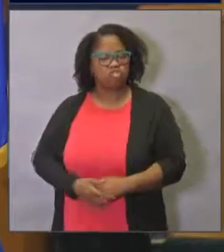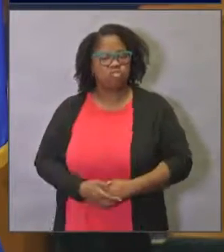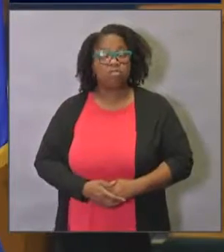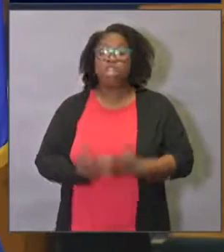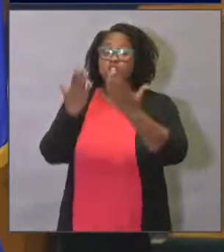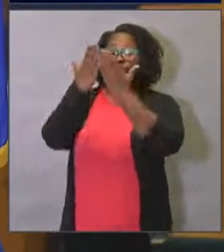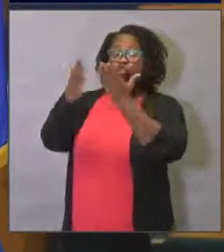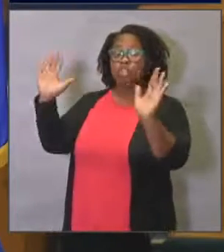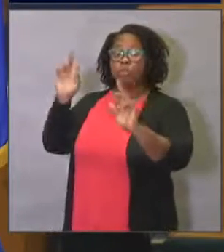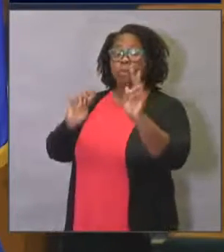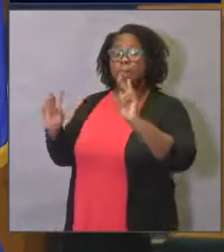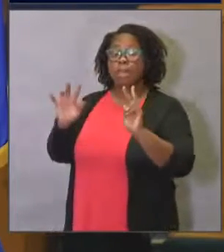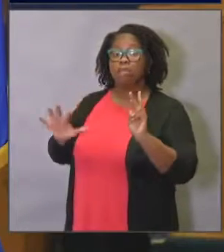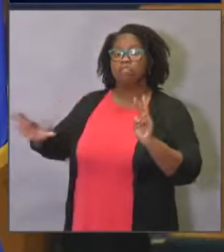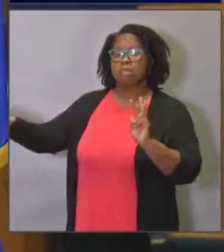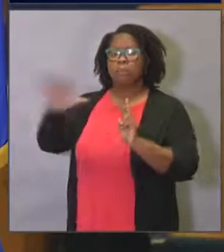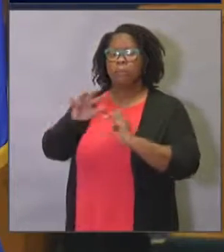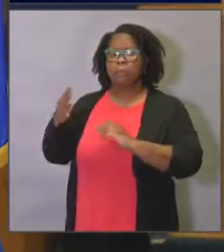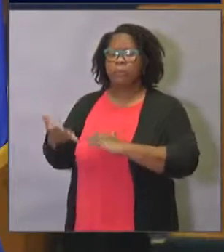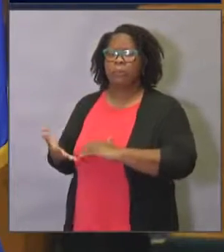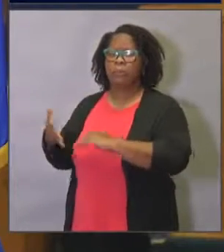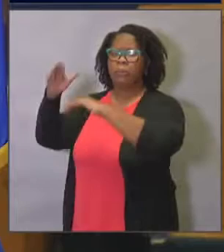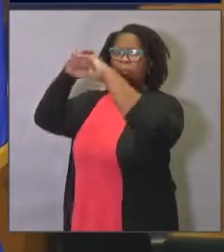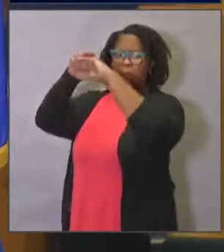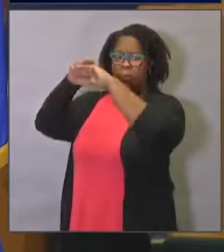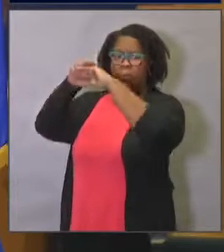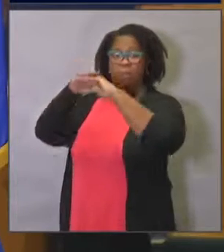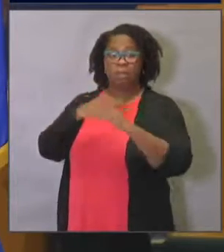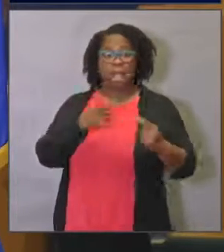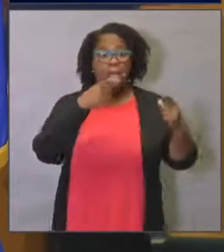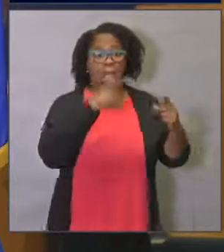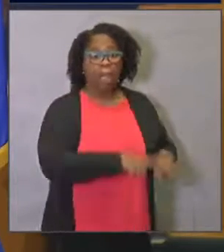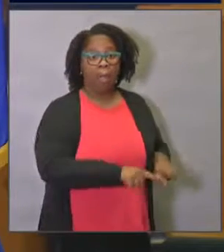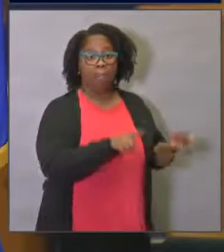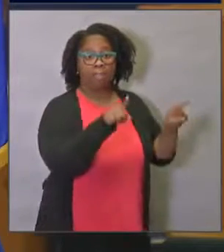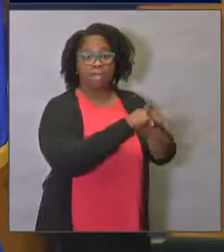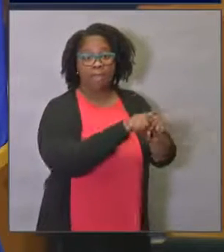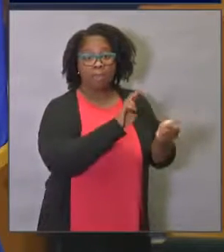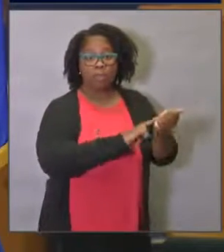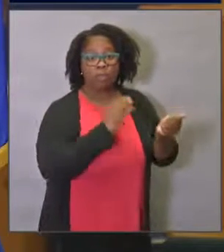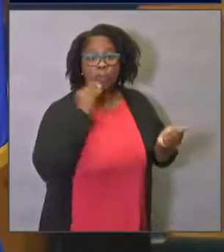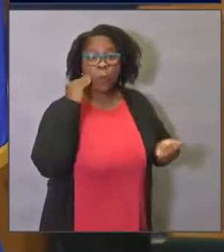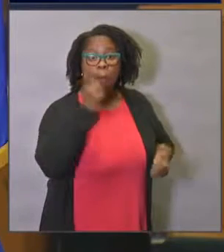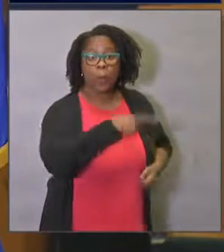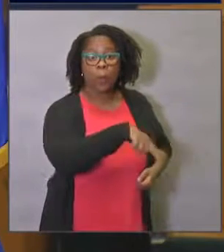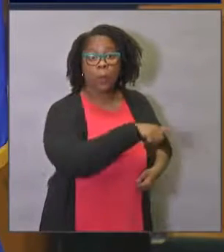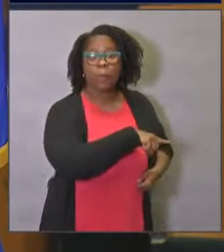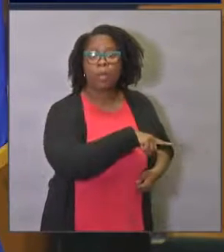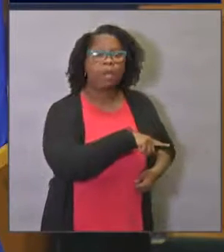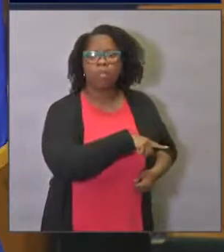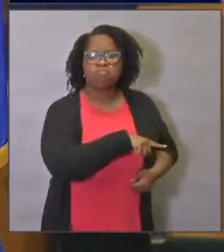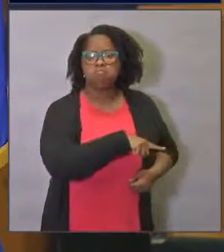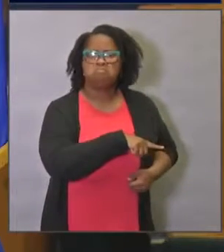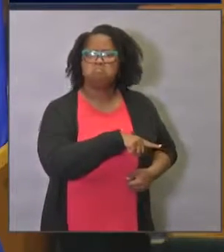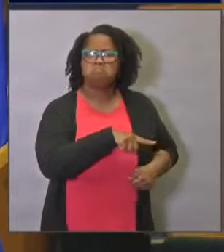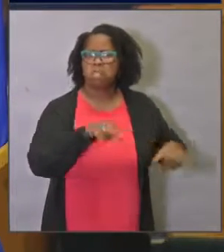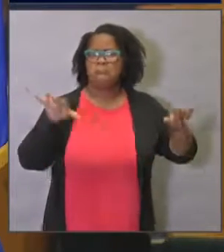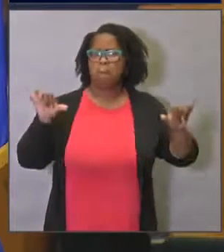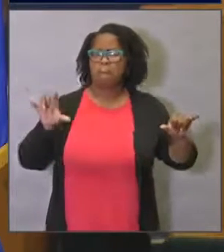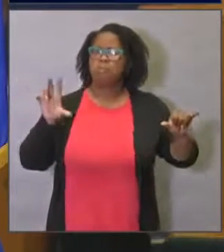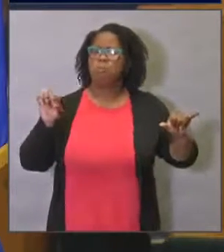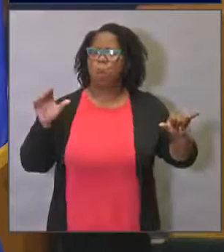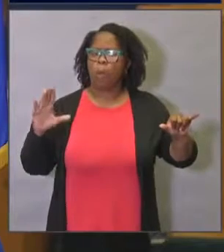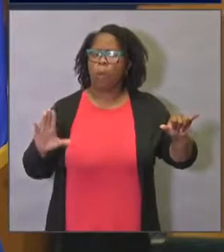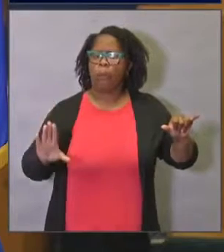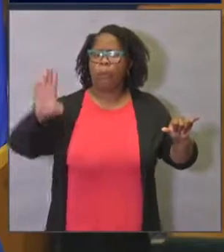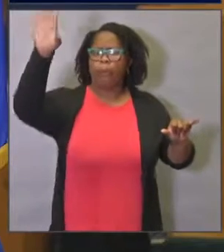the general public, the equivalent surge is not happening in our SNFs, but it's enough of an increase for us to be